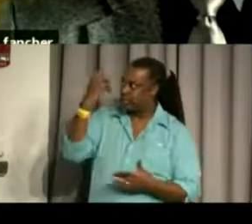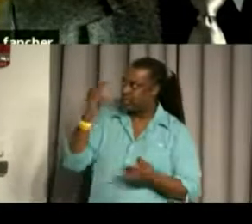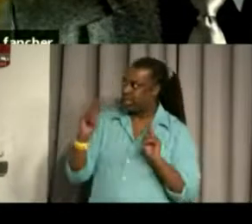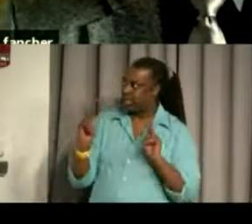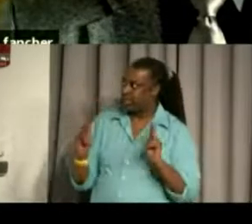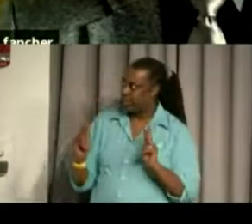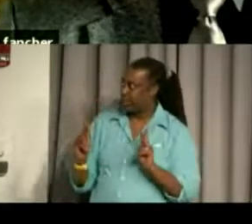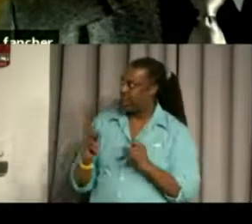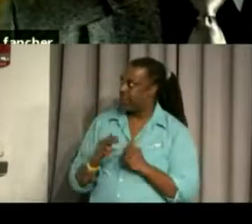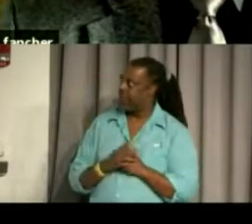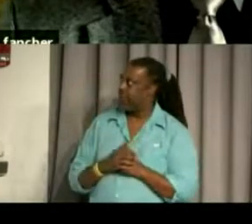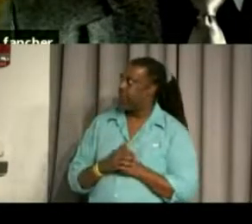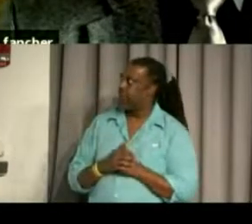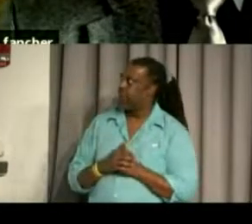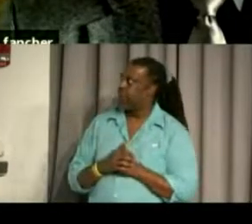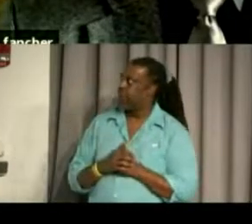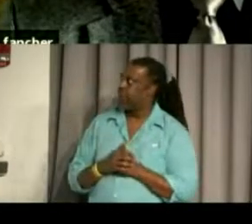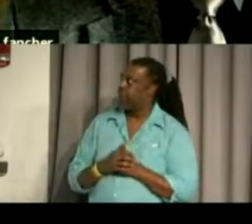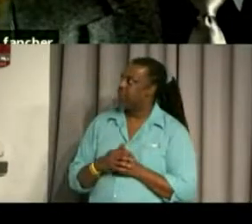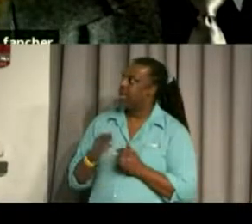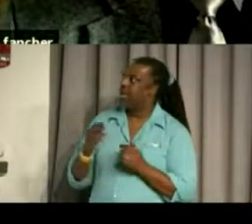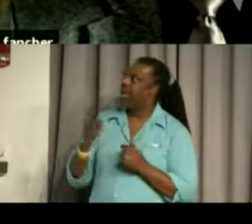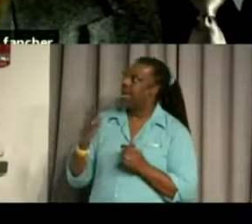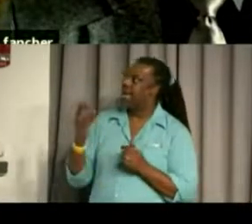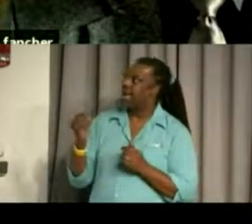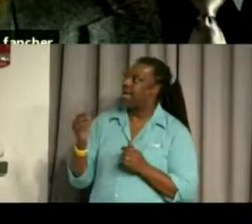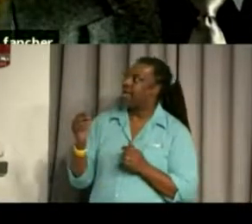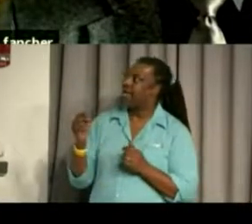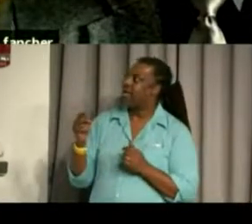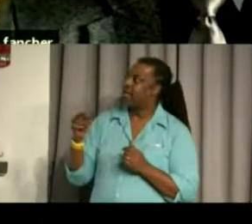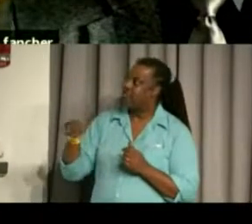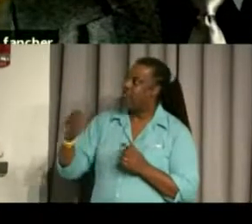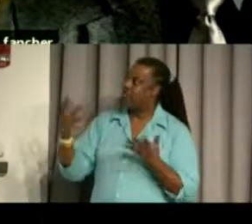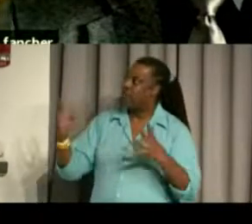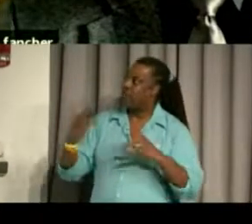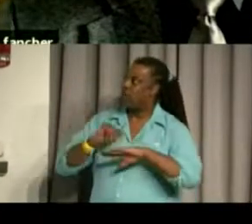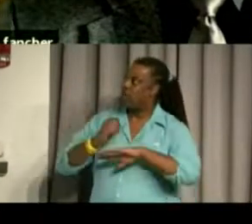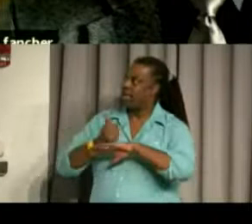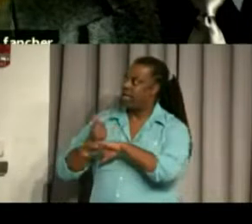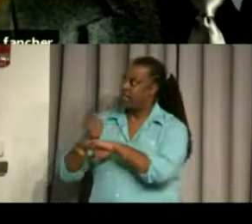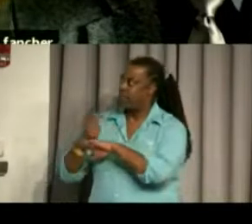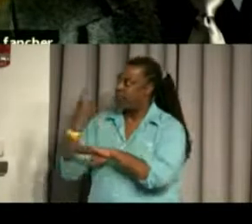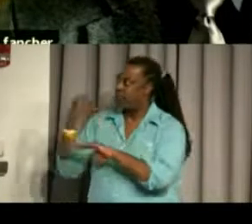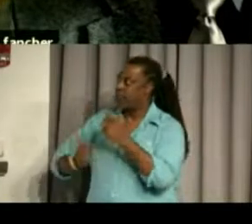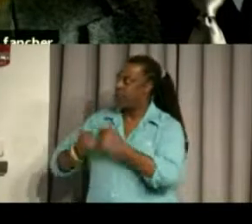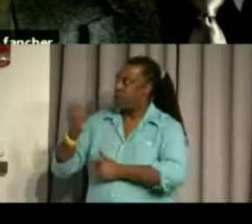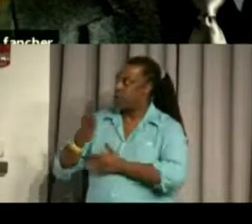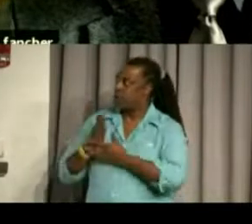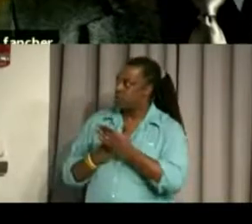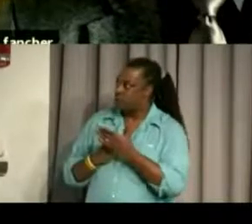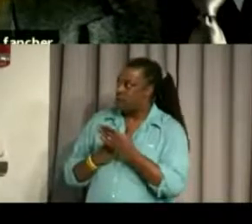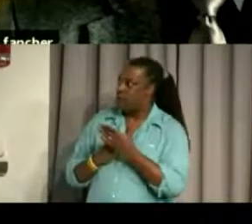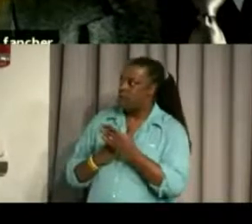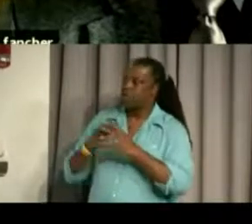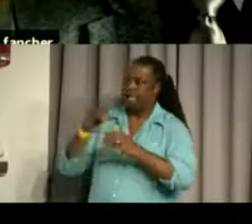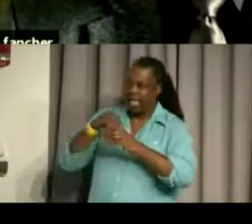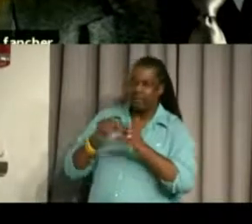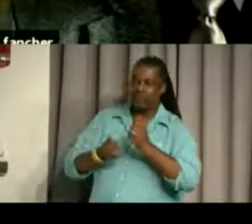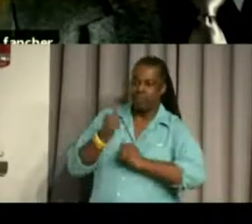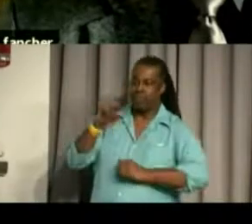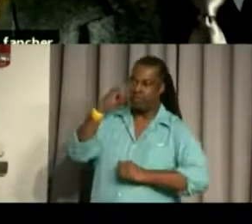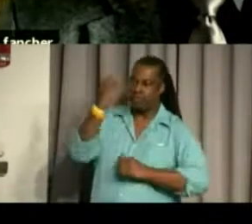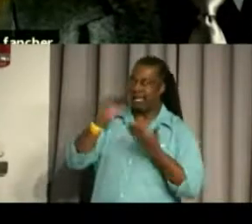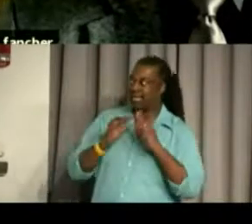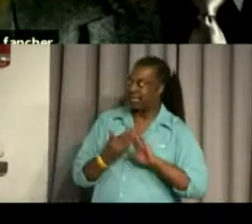in the country and the city of Flint. And they were only implemented for the most part in majority Black cities. And it was